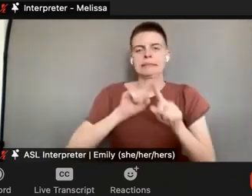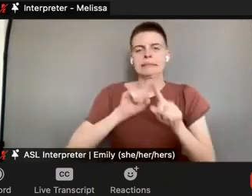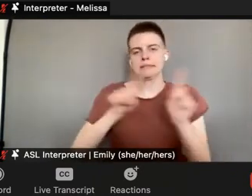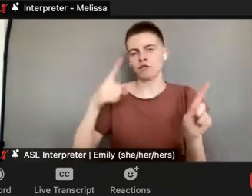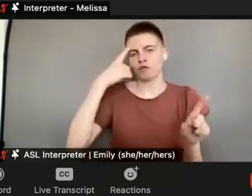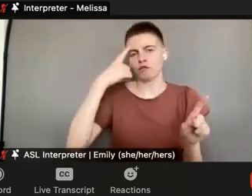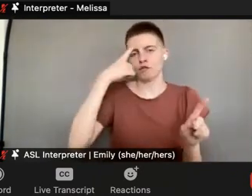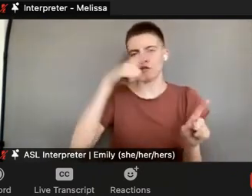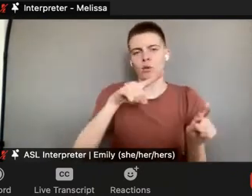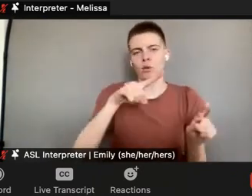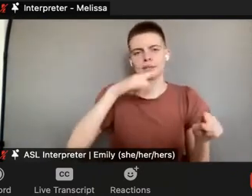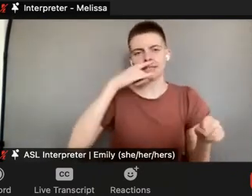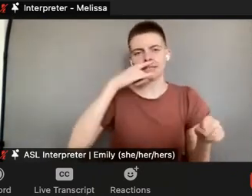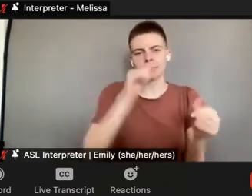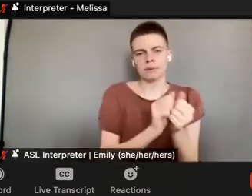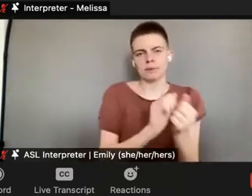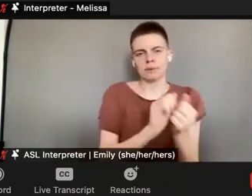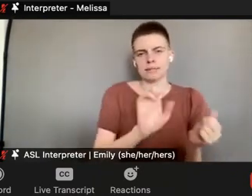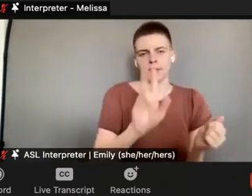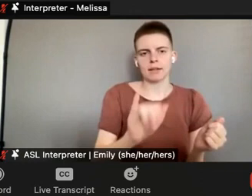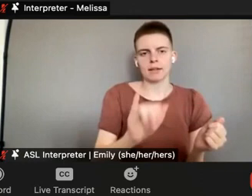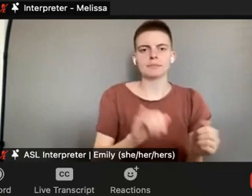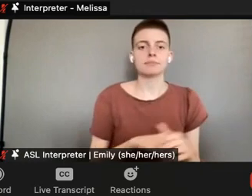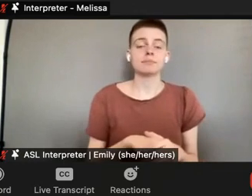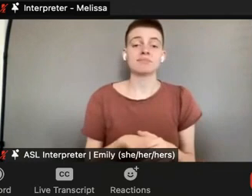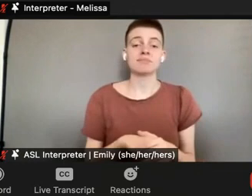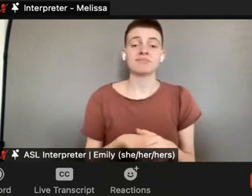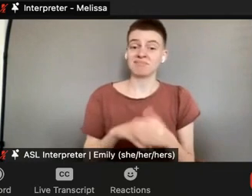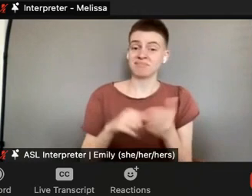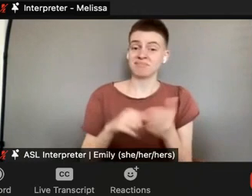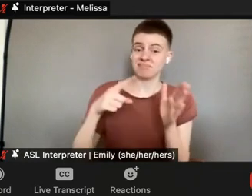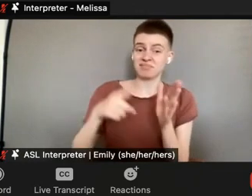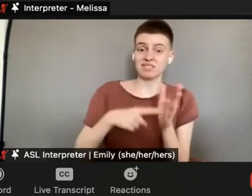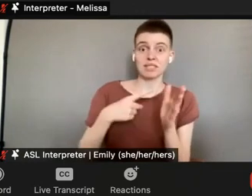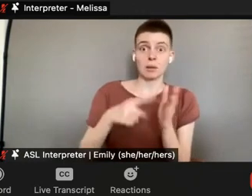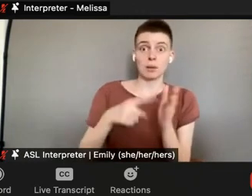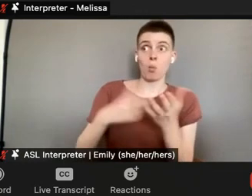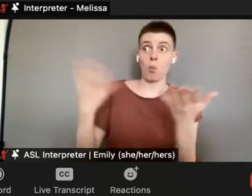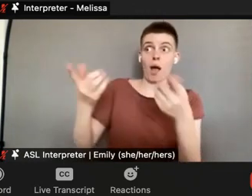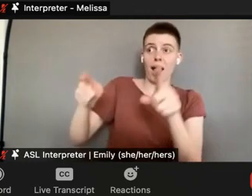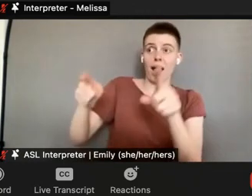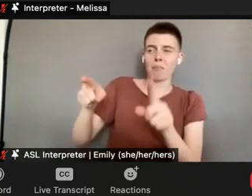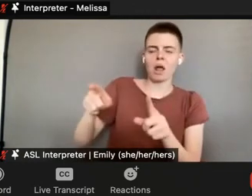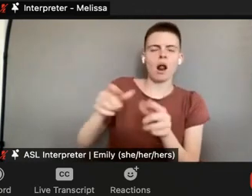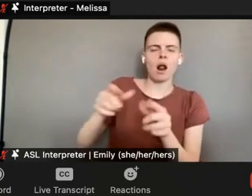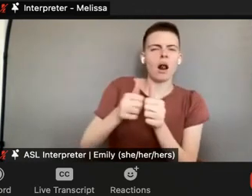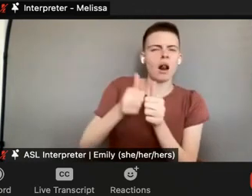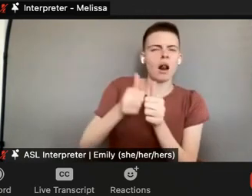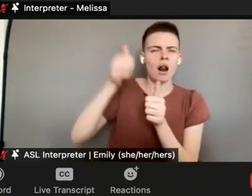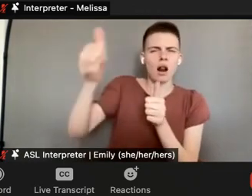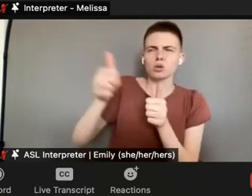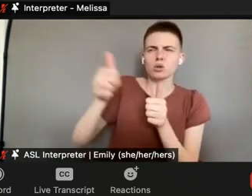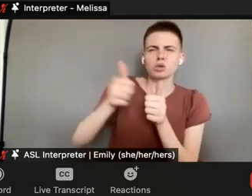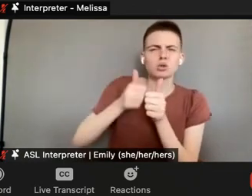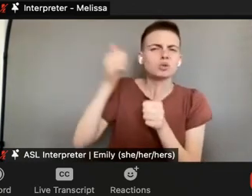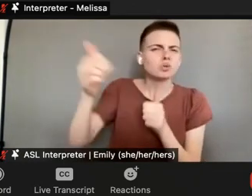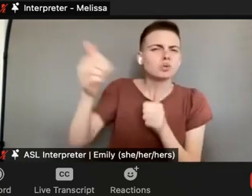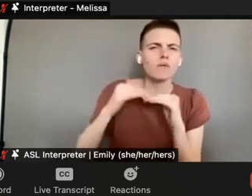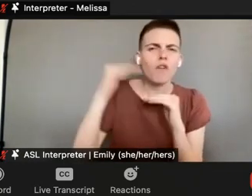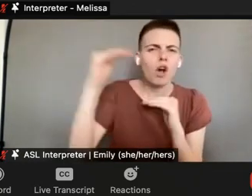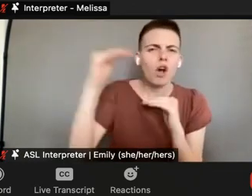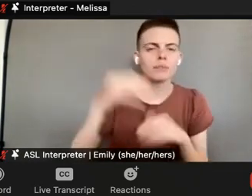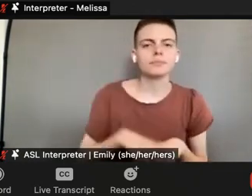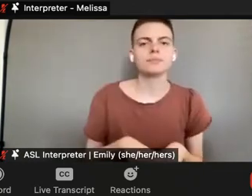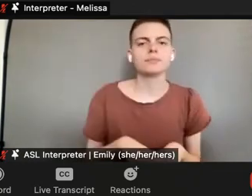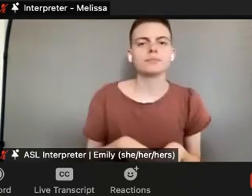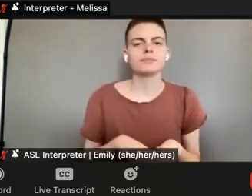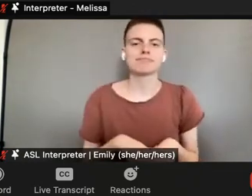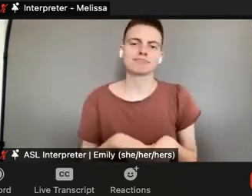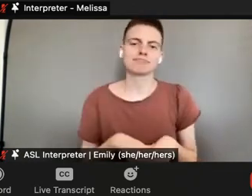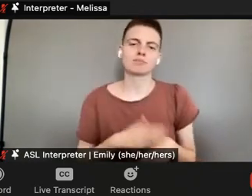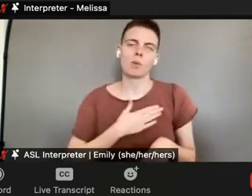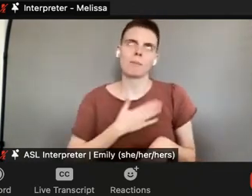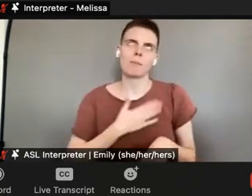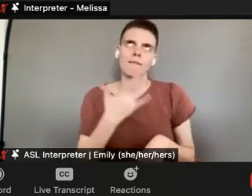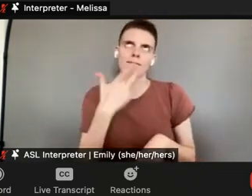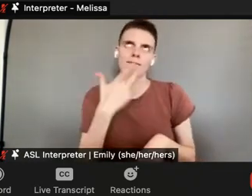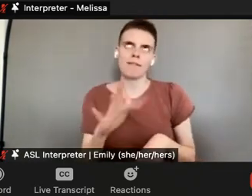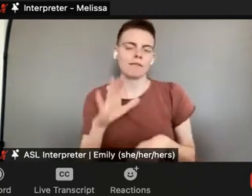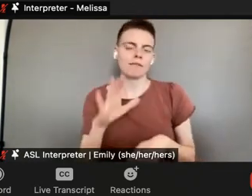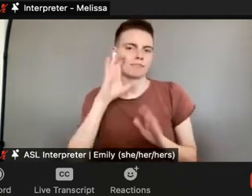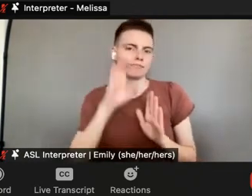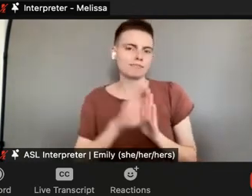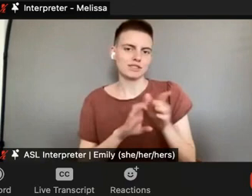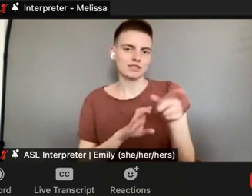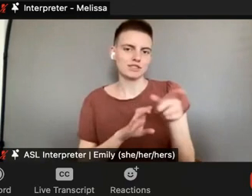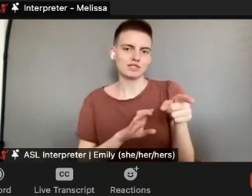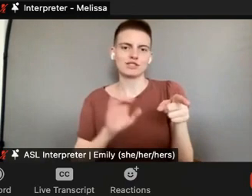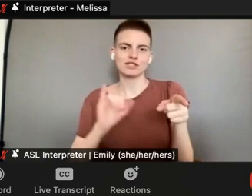Sometimes the main event is just simply too far away. So one of my all-time favorite pictures of Jim in the car and